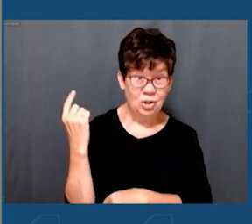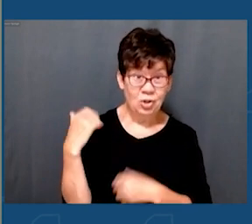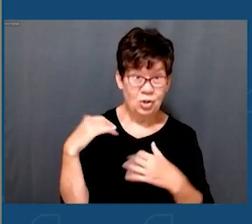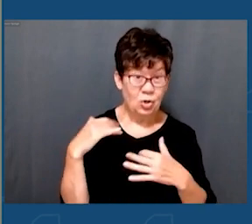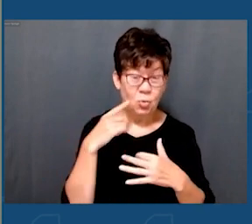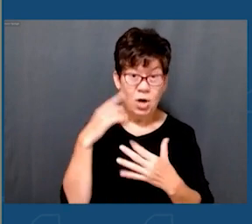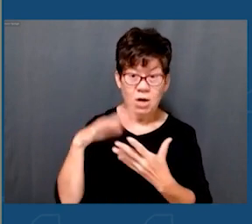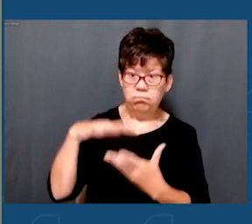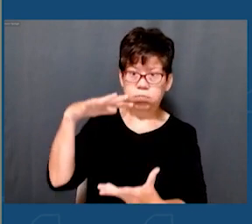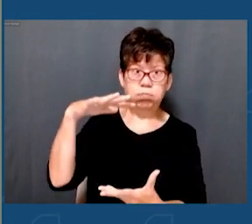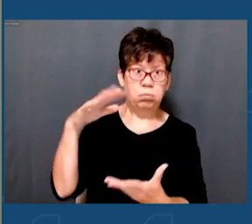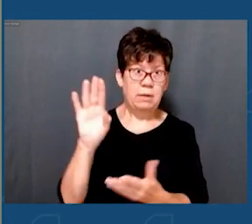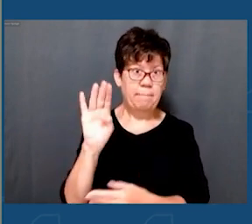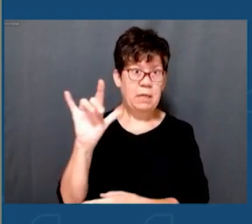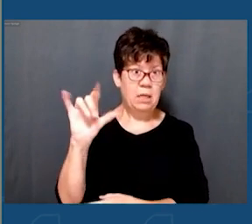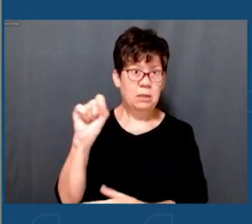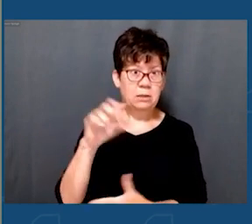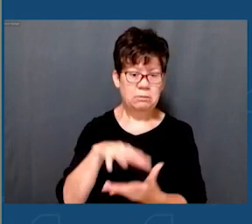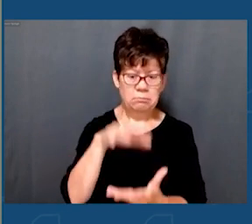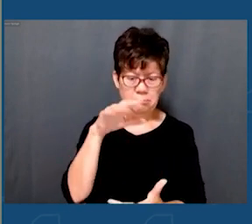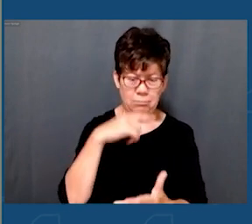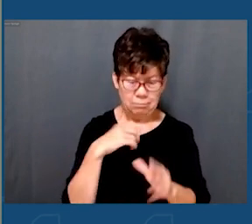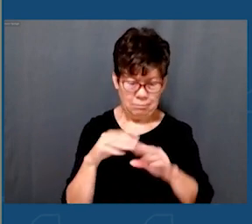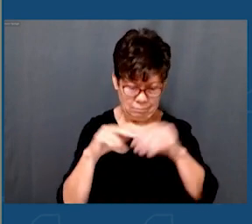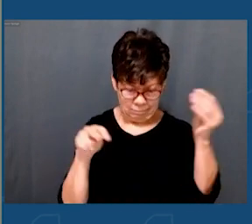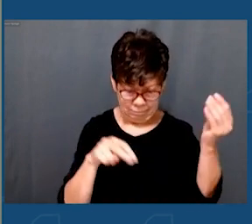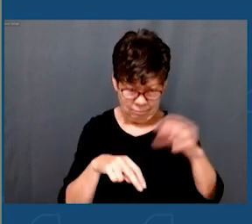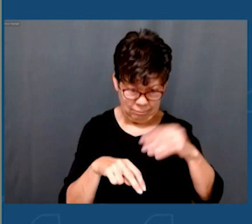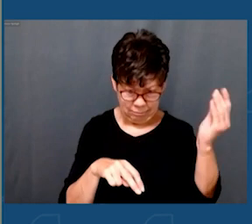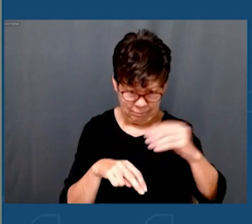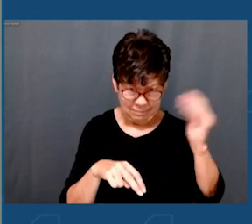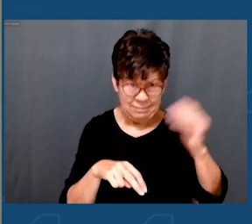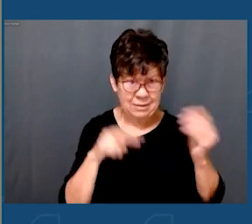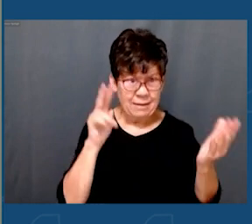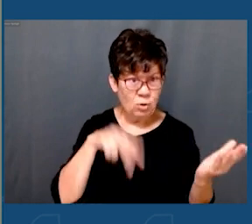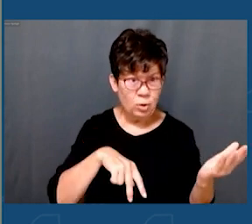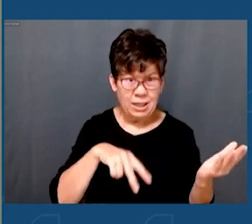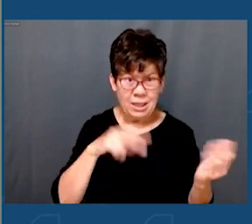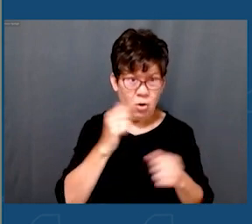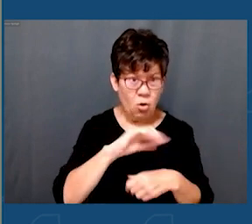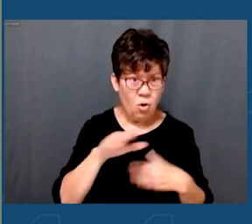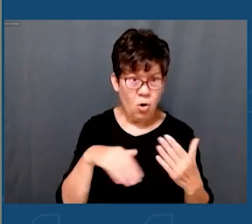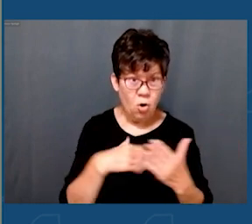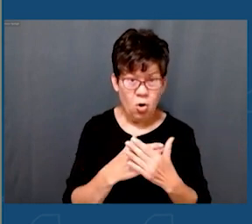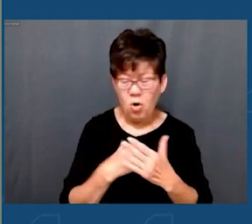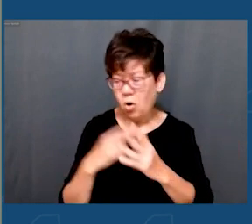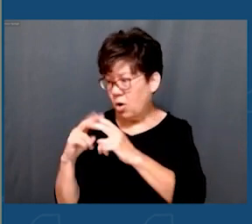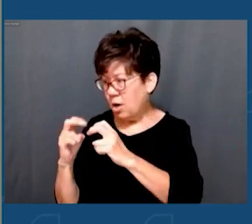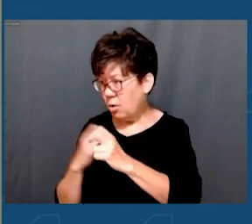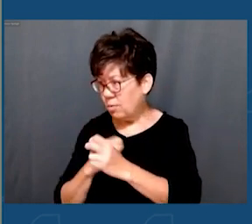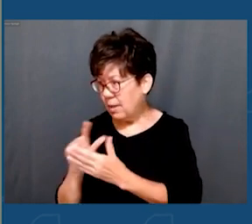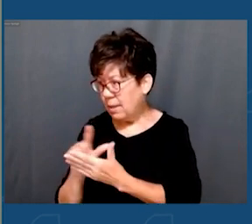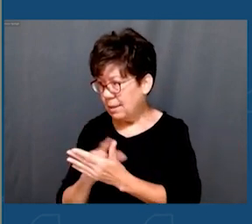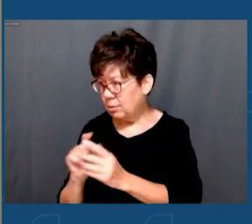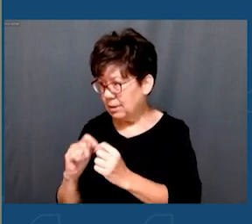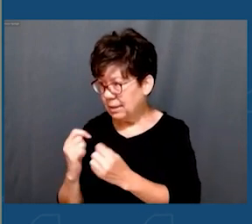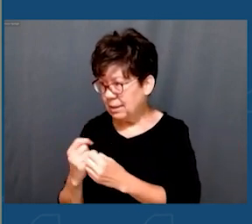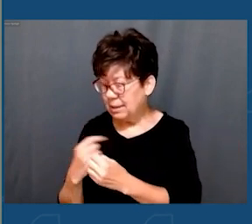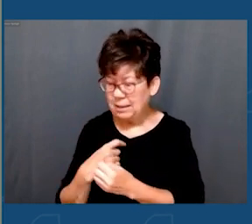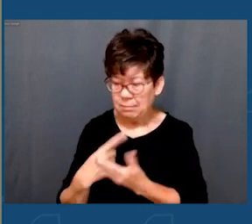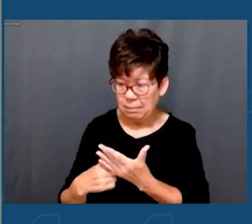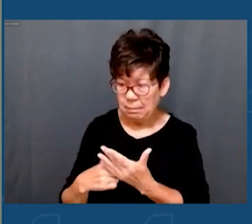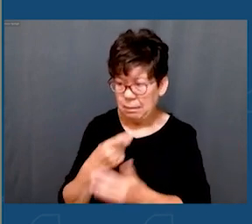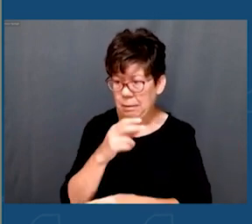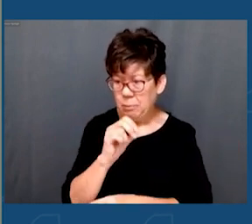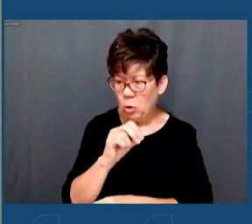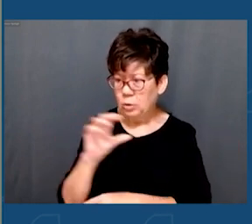of bills. I have to read every single one, get an analysis from my legal team, talk about the pros and cons. Now, can we afford this